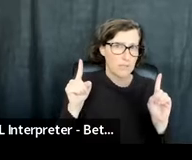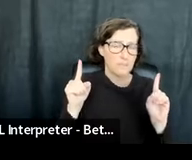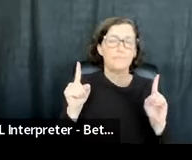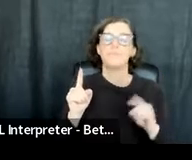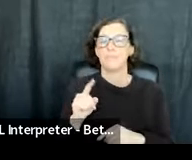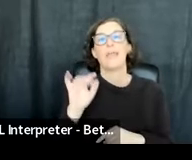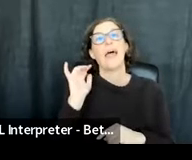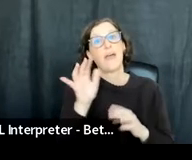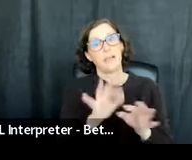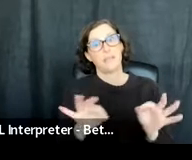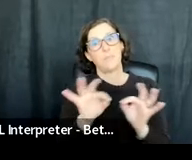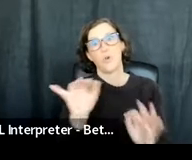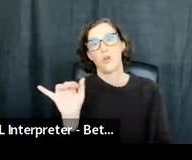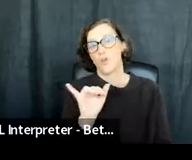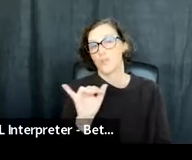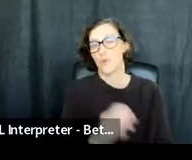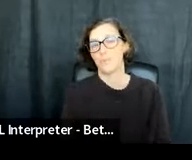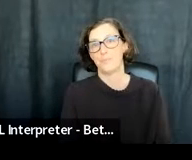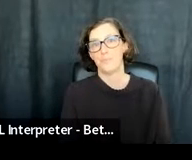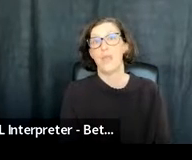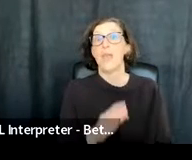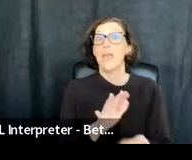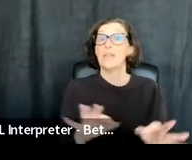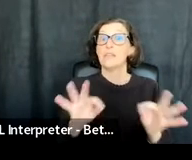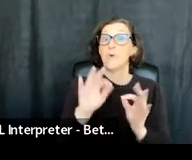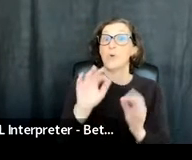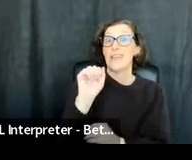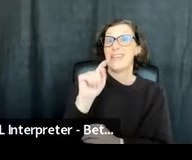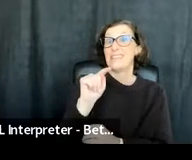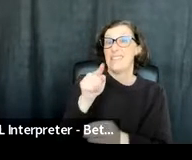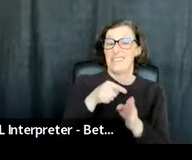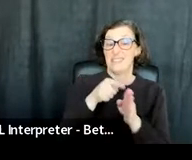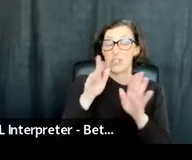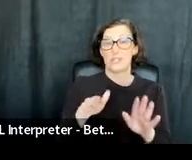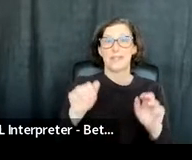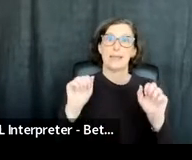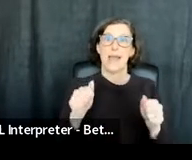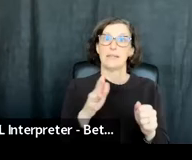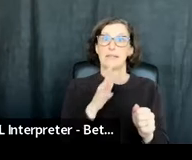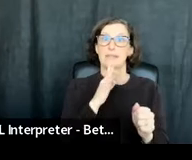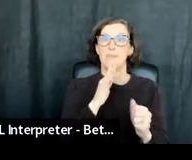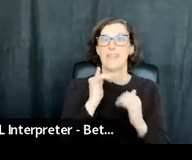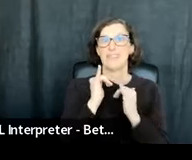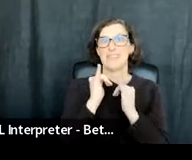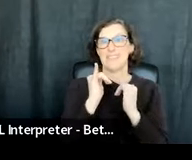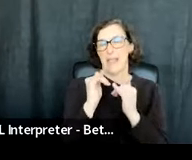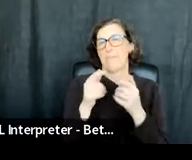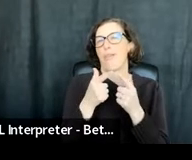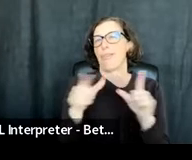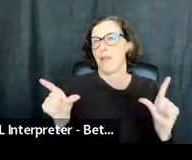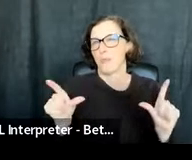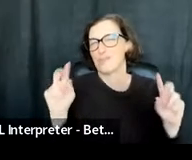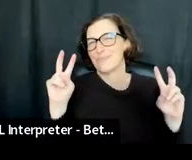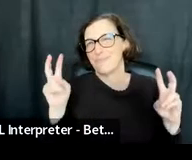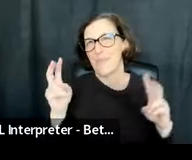very important. And it's important that the AT specialist can speak the language so that they have credibility. They understand some